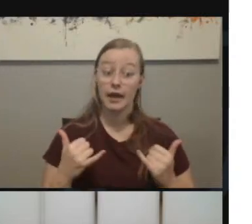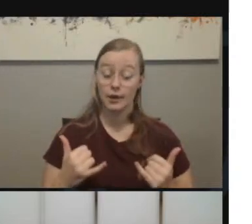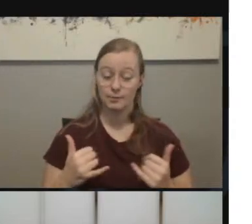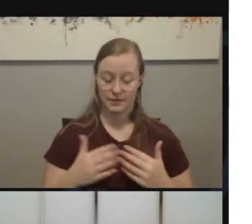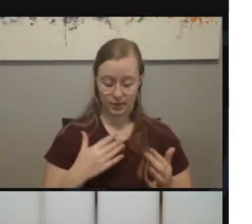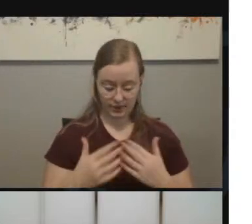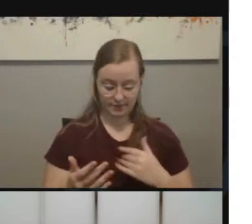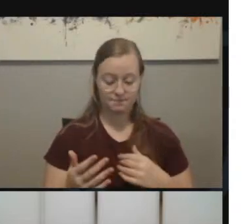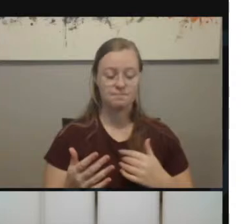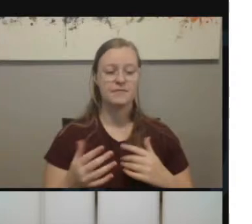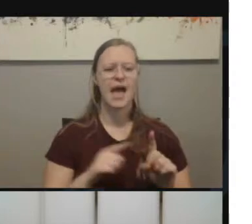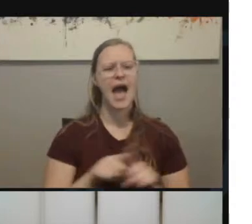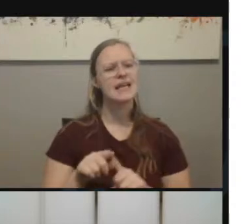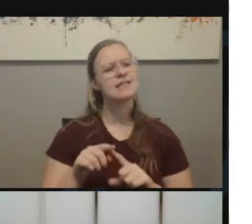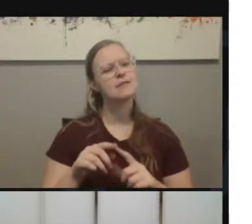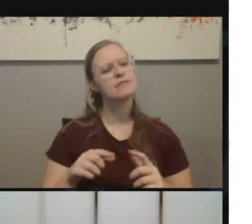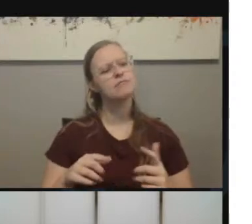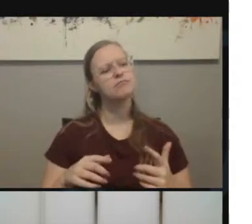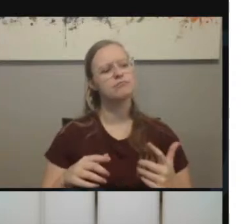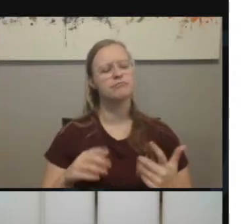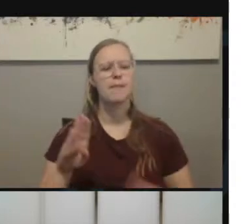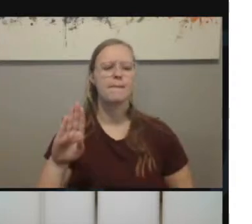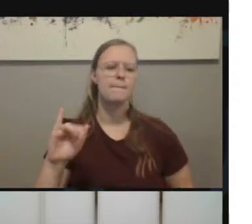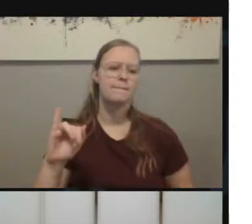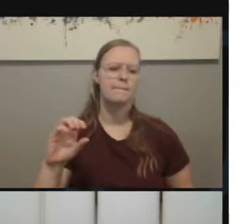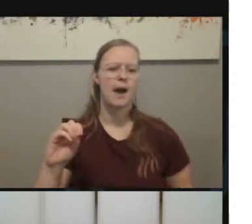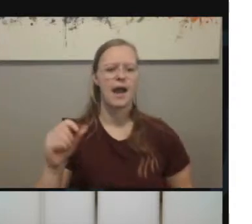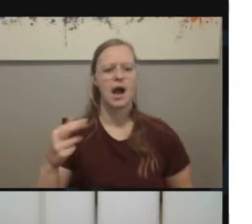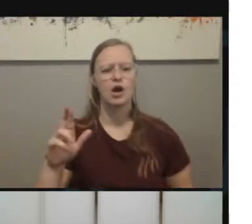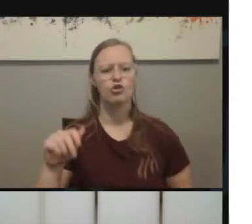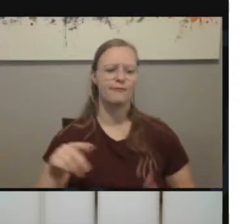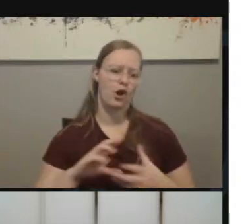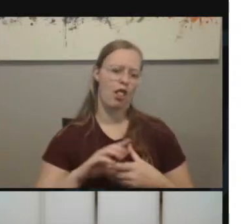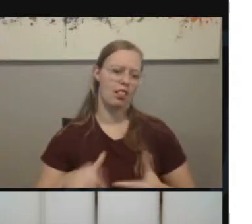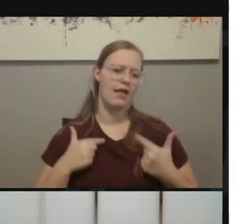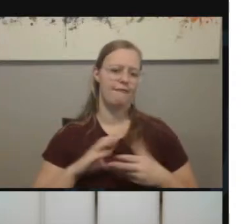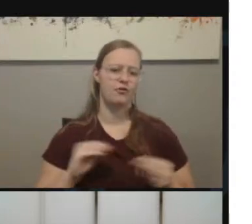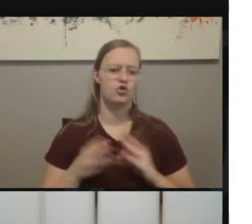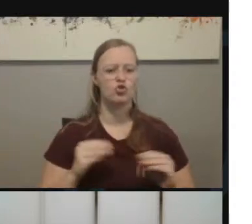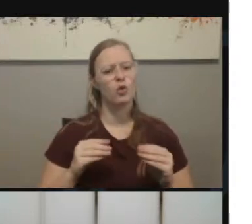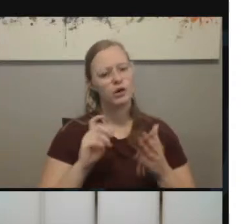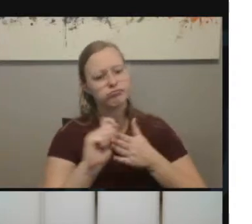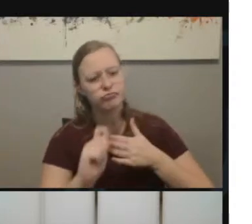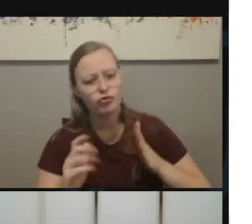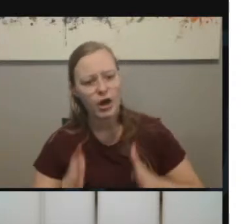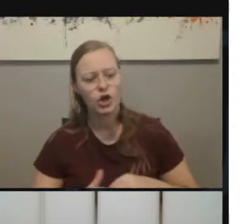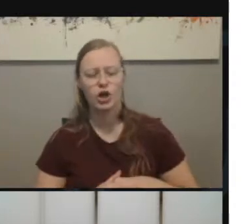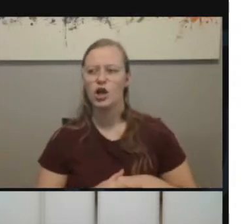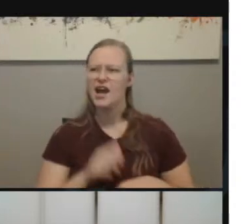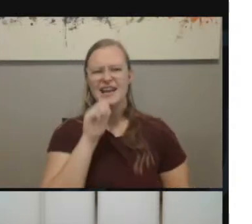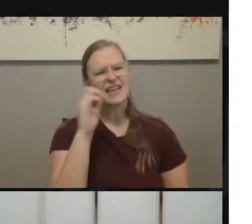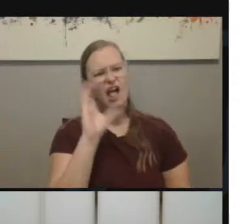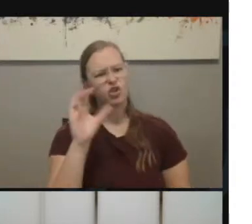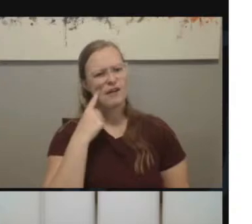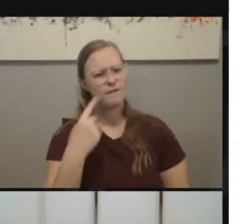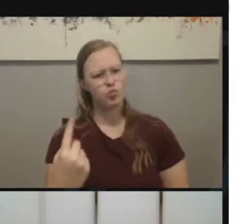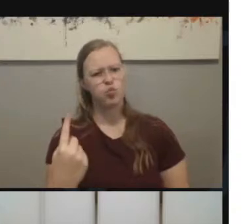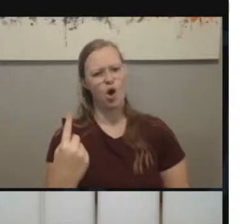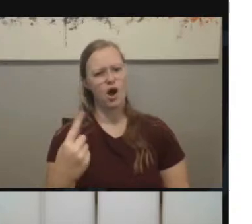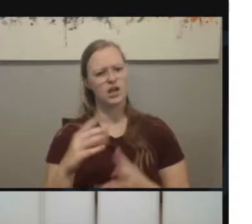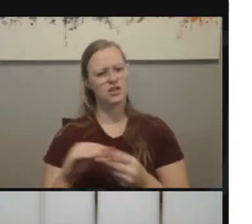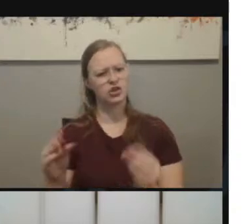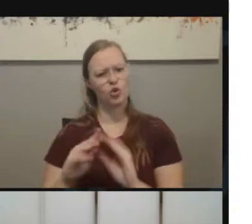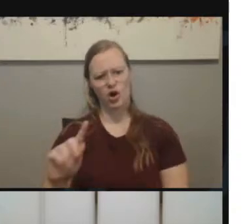as a biographer, one is always looking not just for one story, but for the